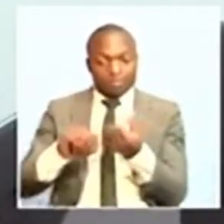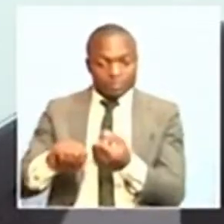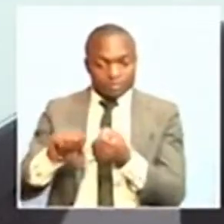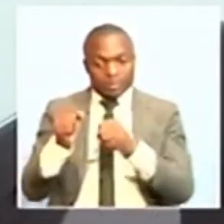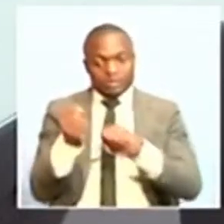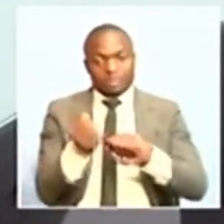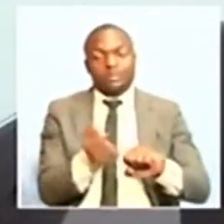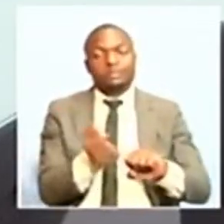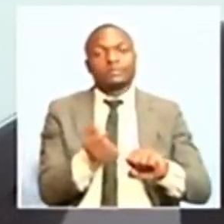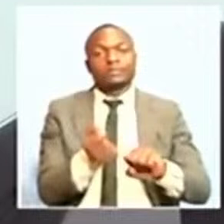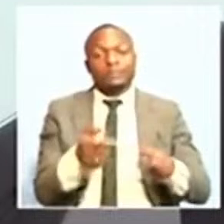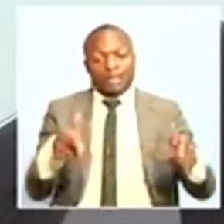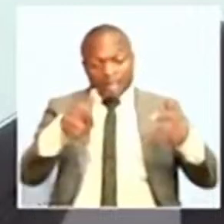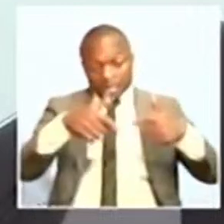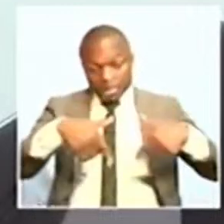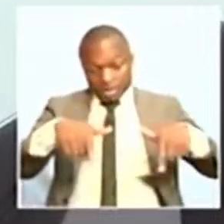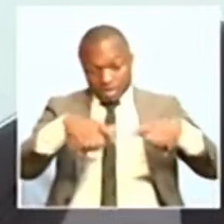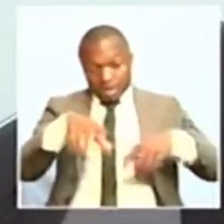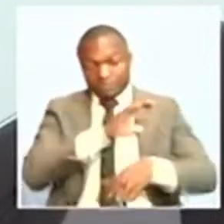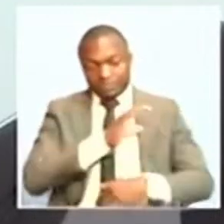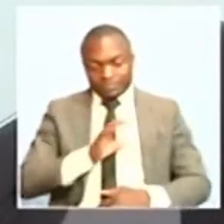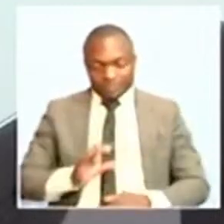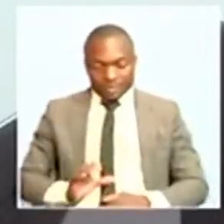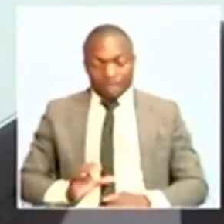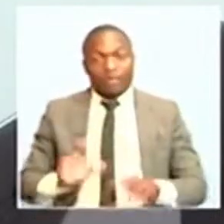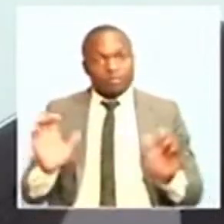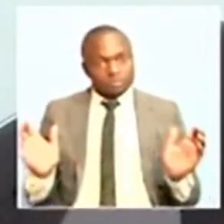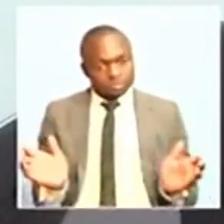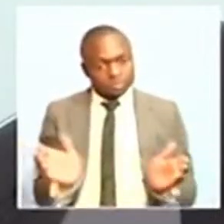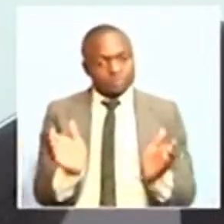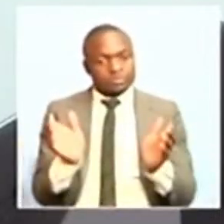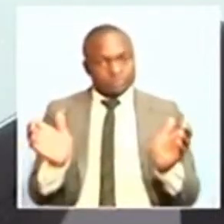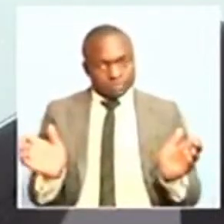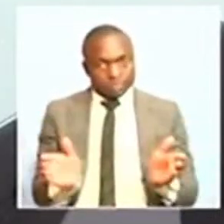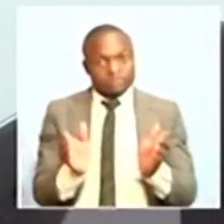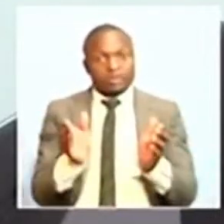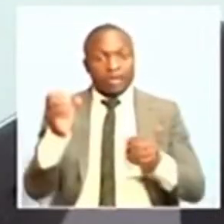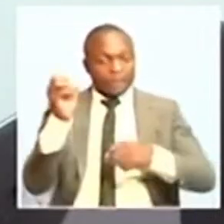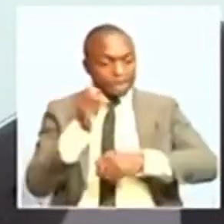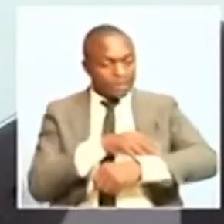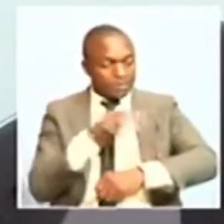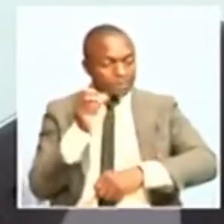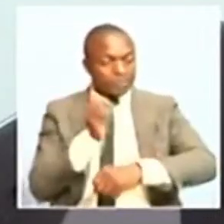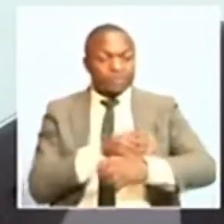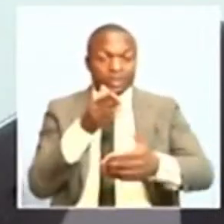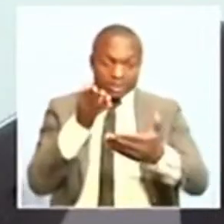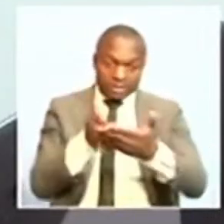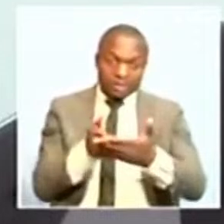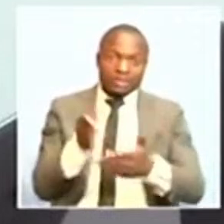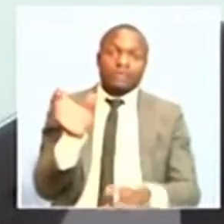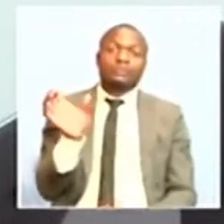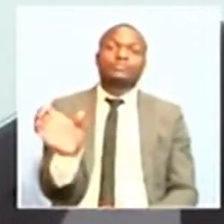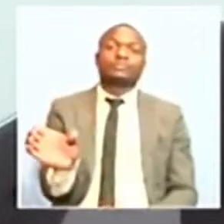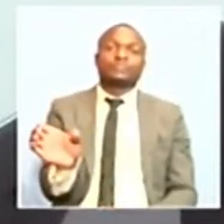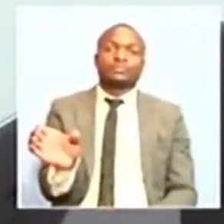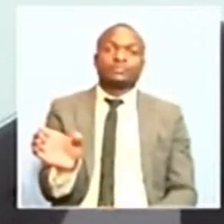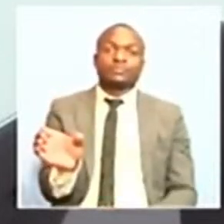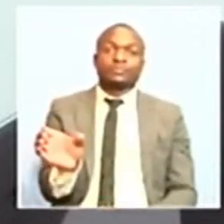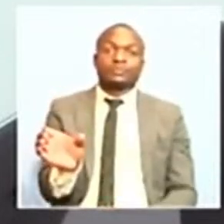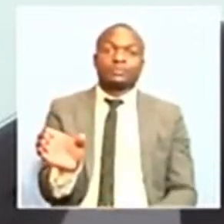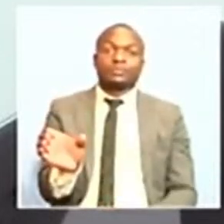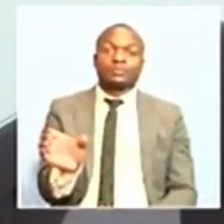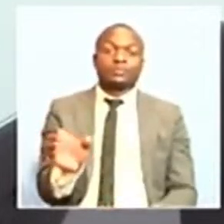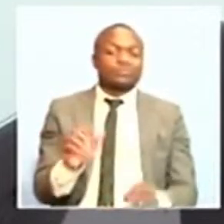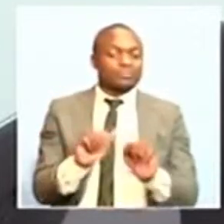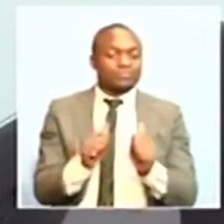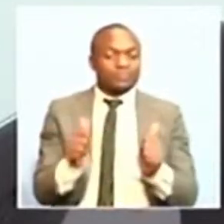protecting local industries and also encouraging them to invest in this sector, the effectiveness of